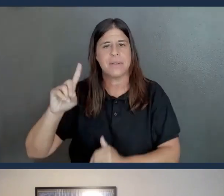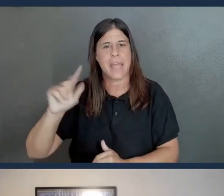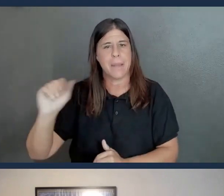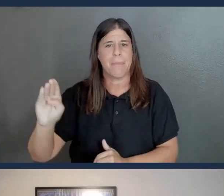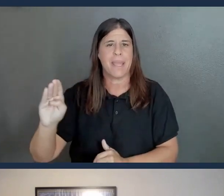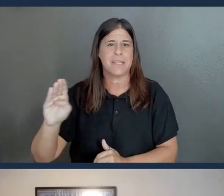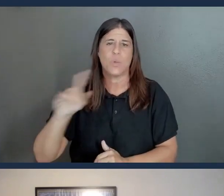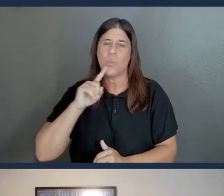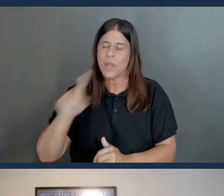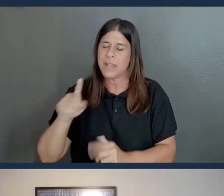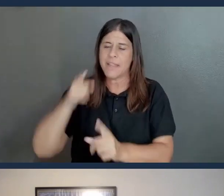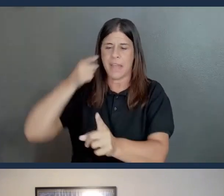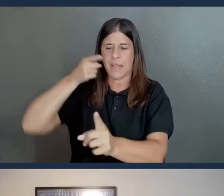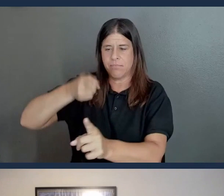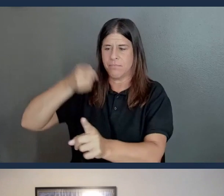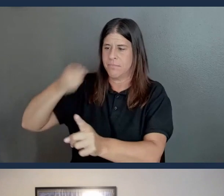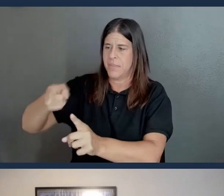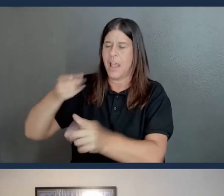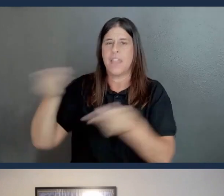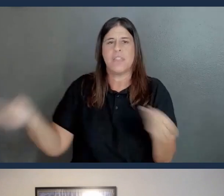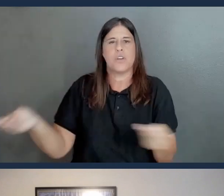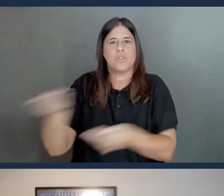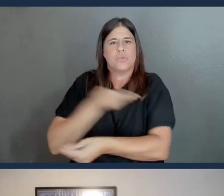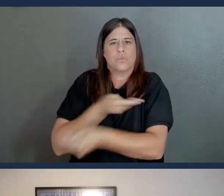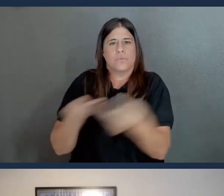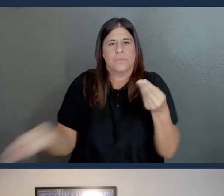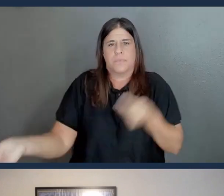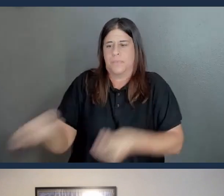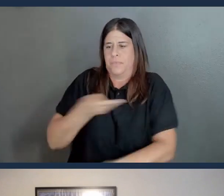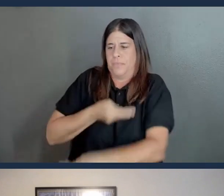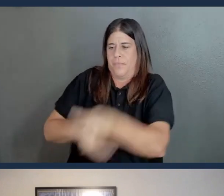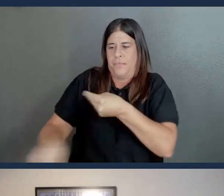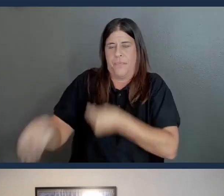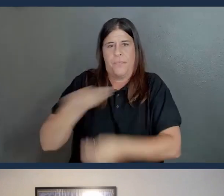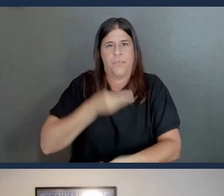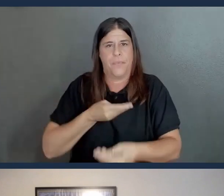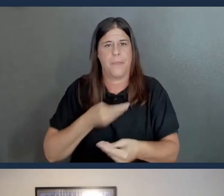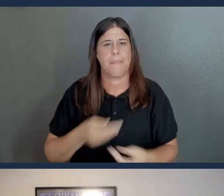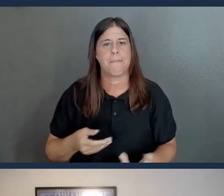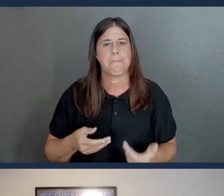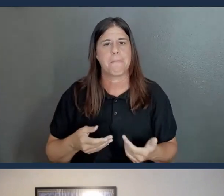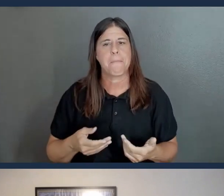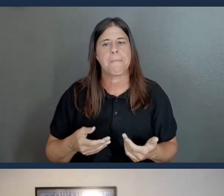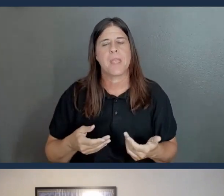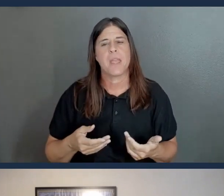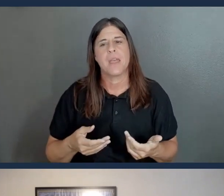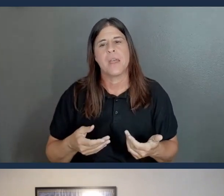I targeted at those transactional graph use cases that we're kind of talking about.